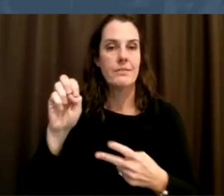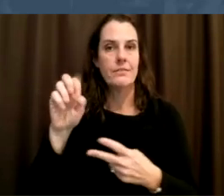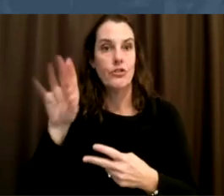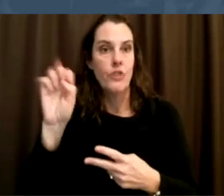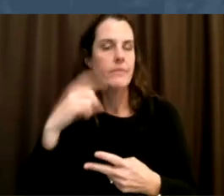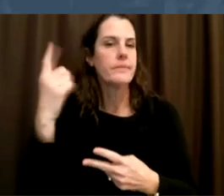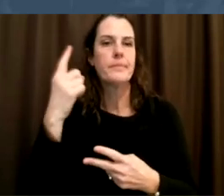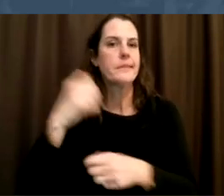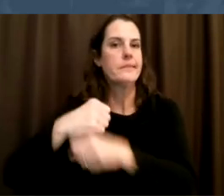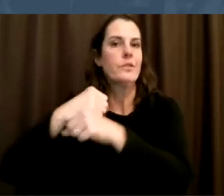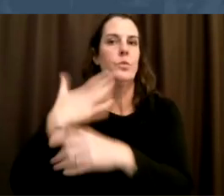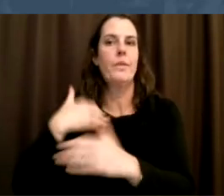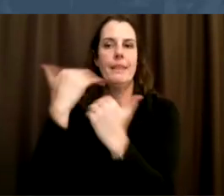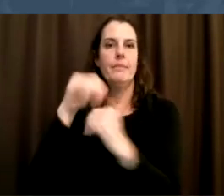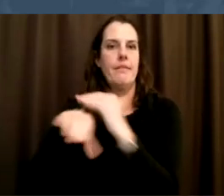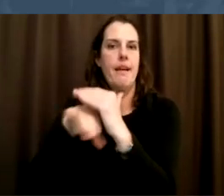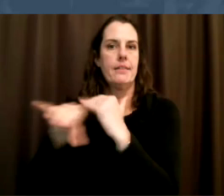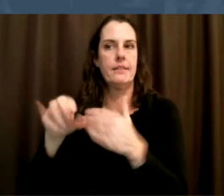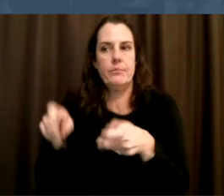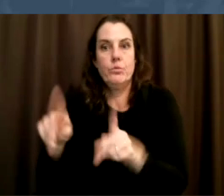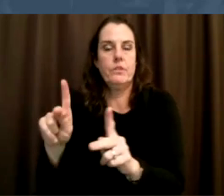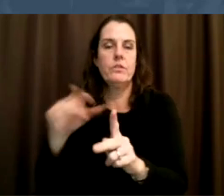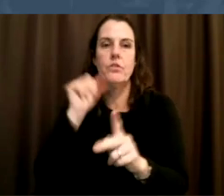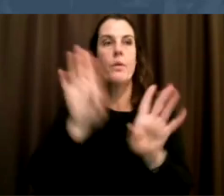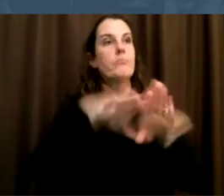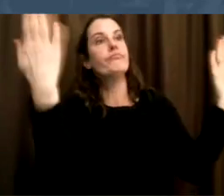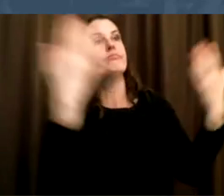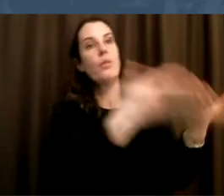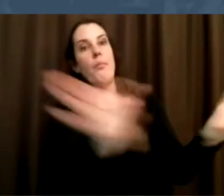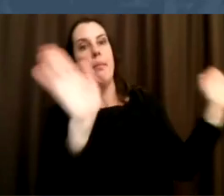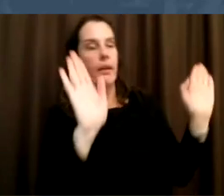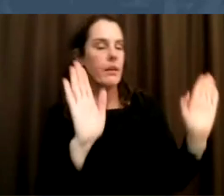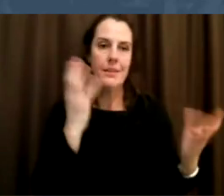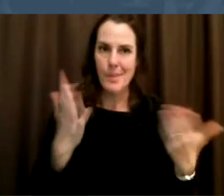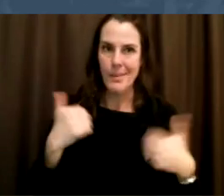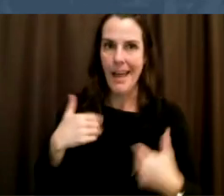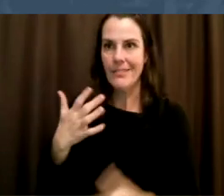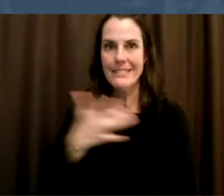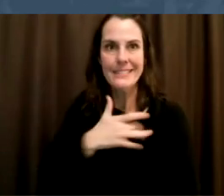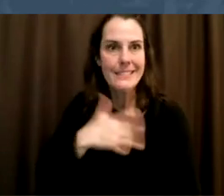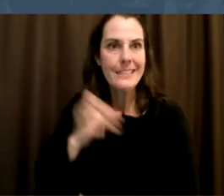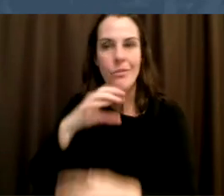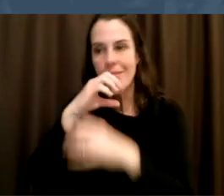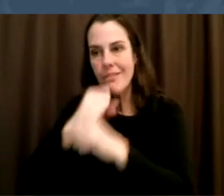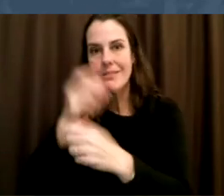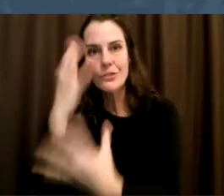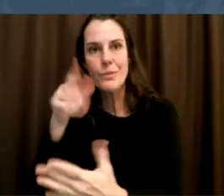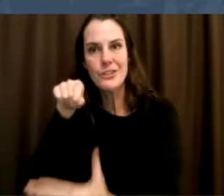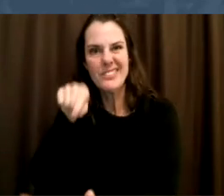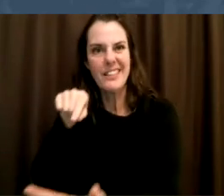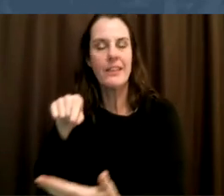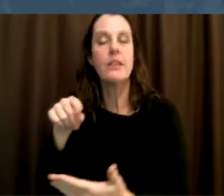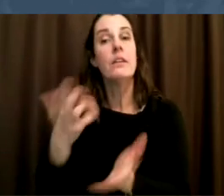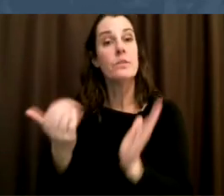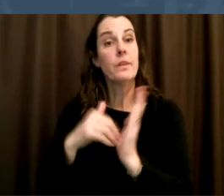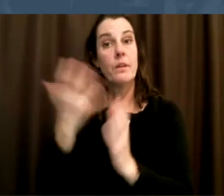limited access permissions. We don't want this open to the public, right? There might be sensitive or confidential information in there. So we want to review